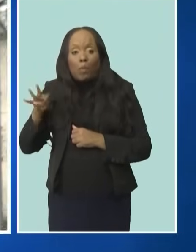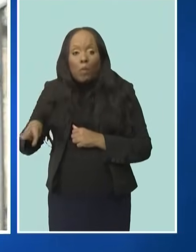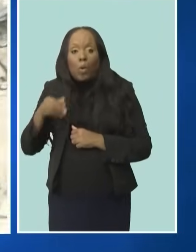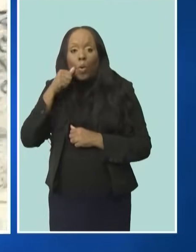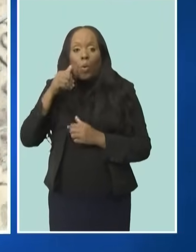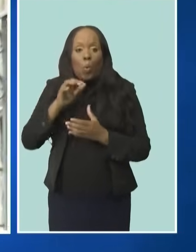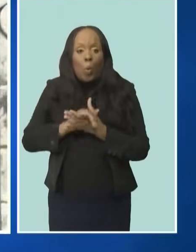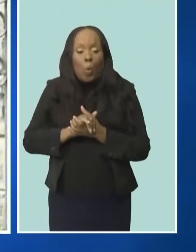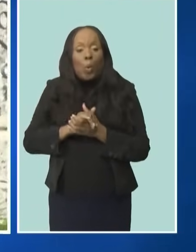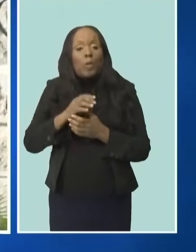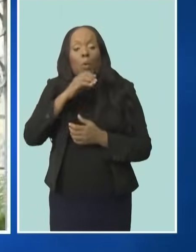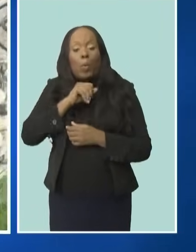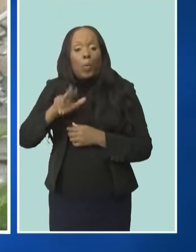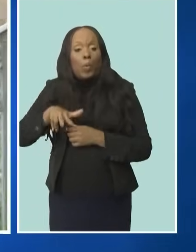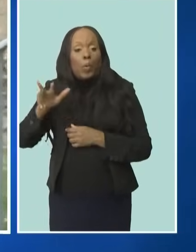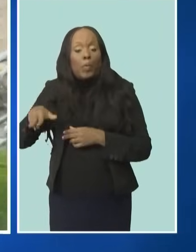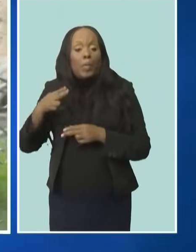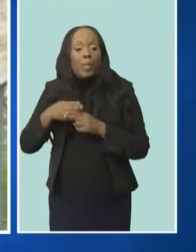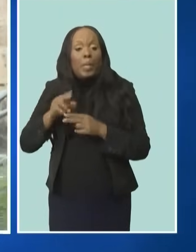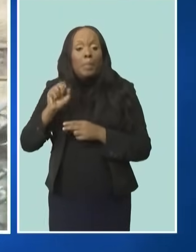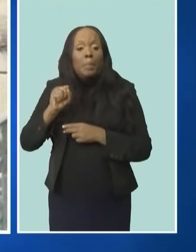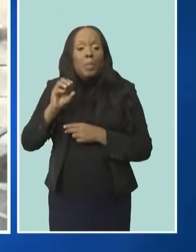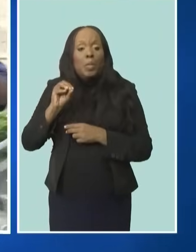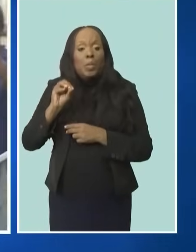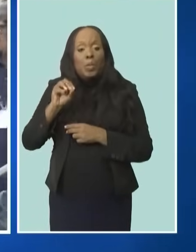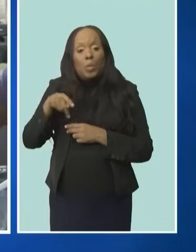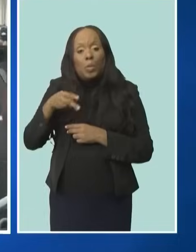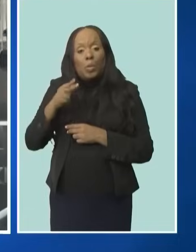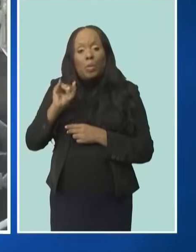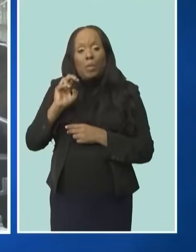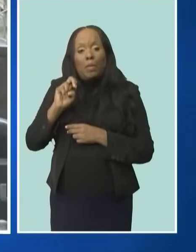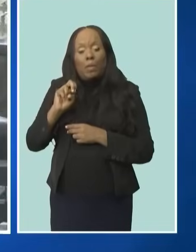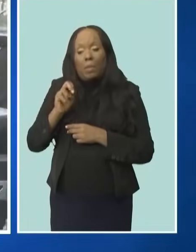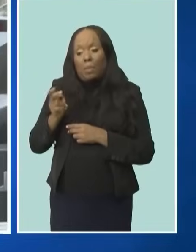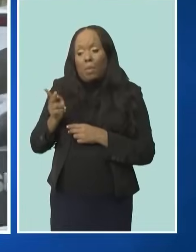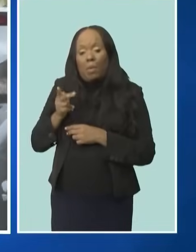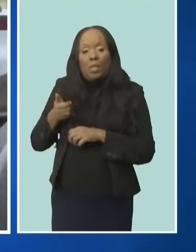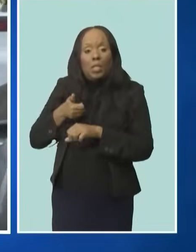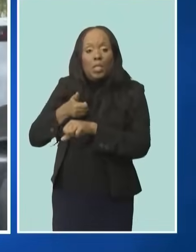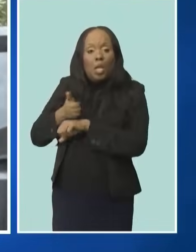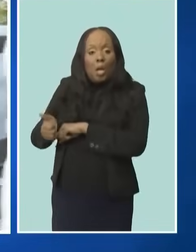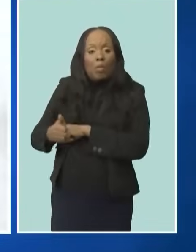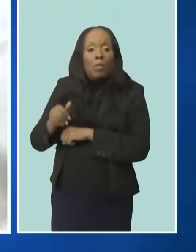Weeks Land, Goodland St. Michael, have been jointly charged with laundering